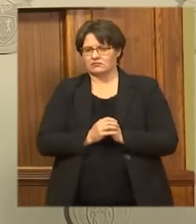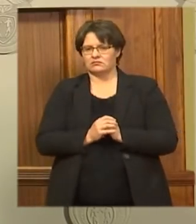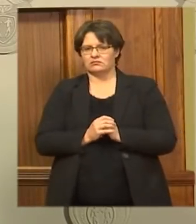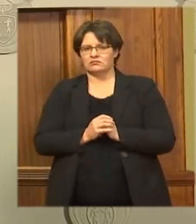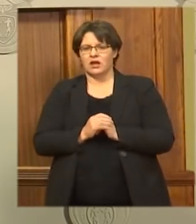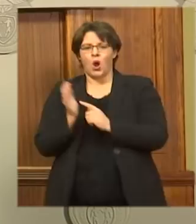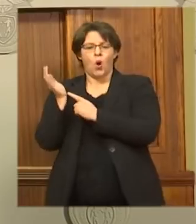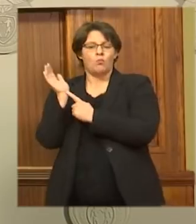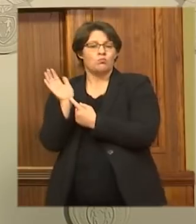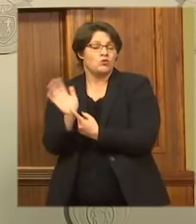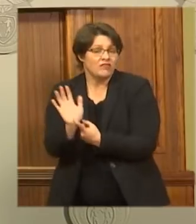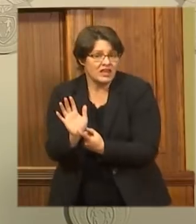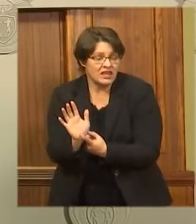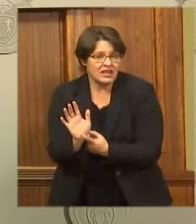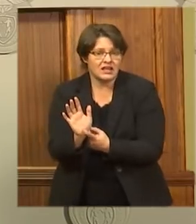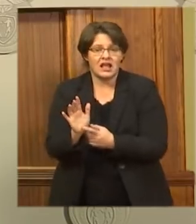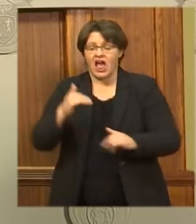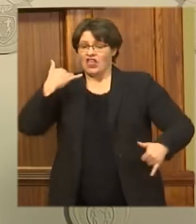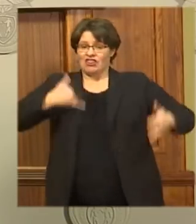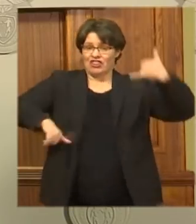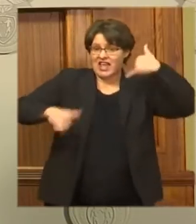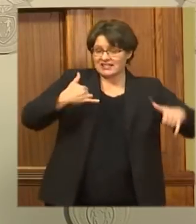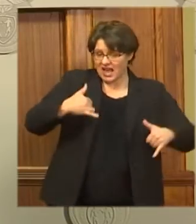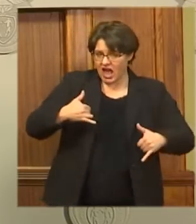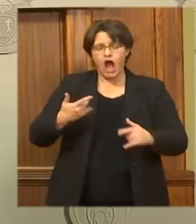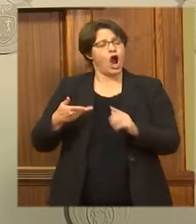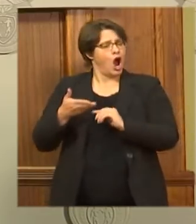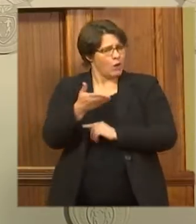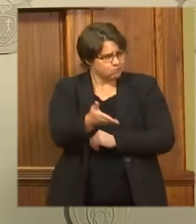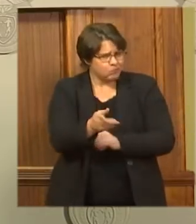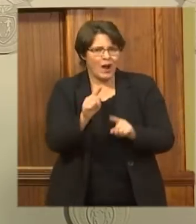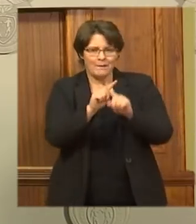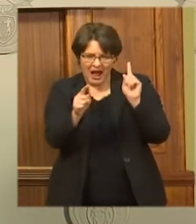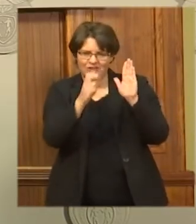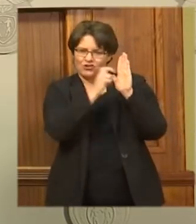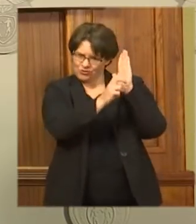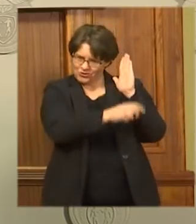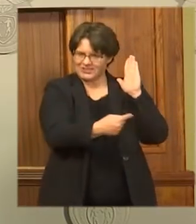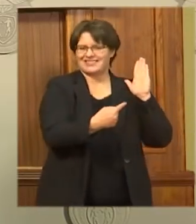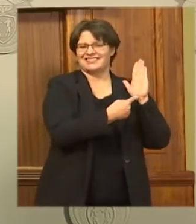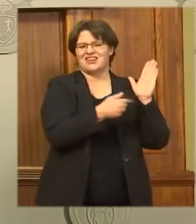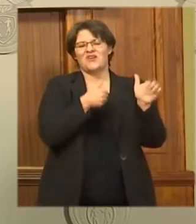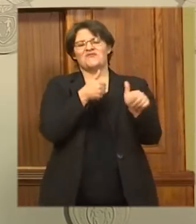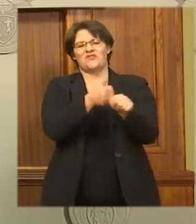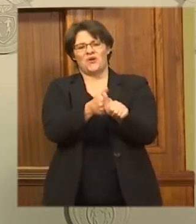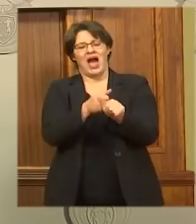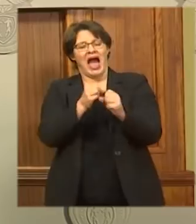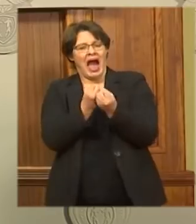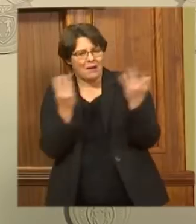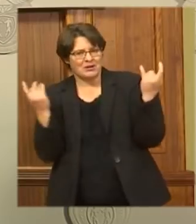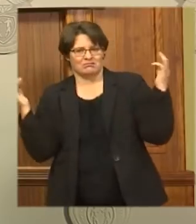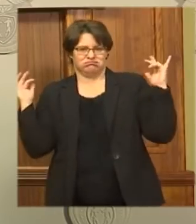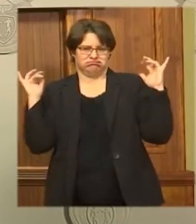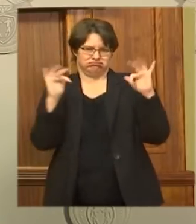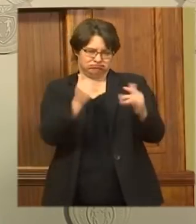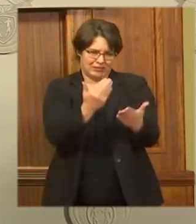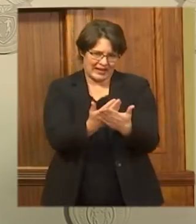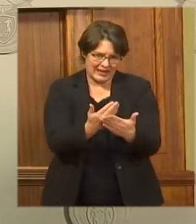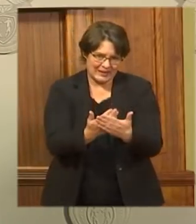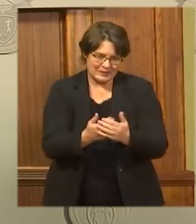Cinemas and theaters to be aligned to limitations on the gathering of people.